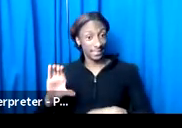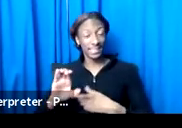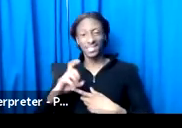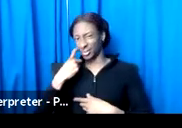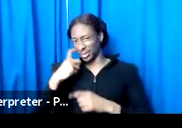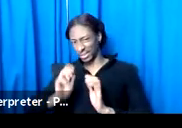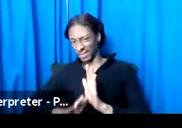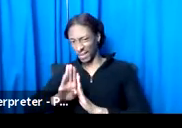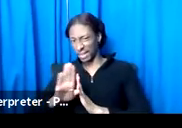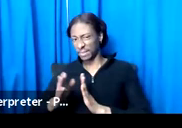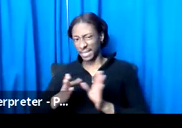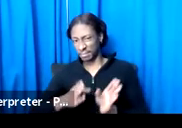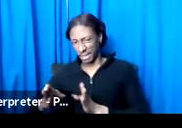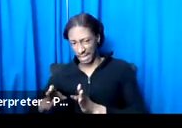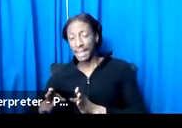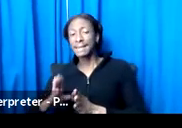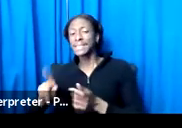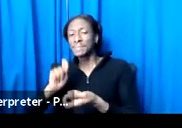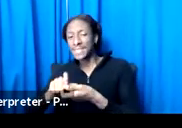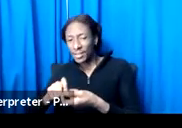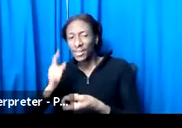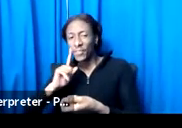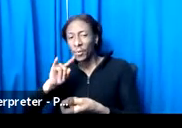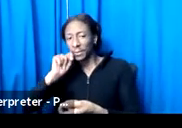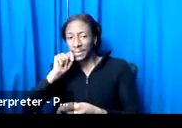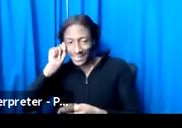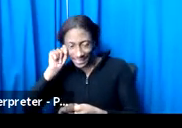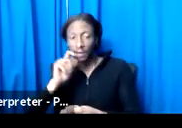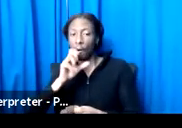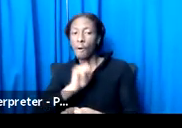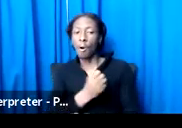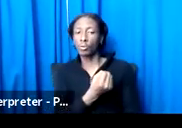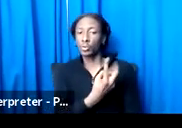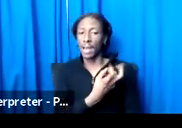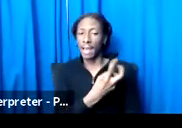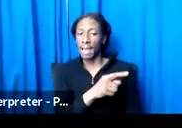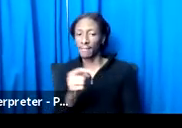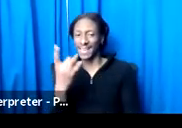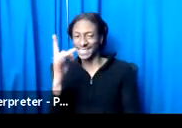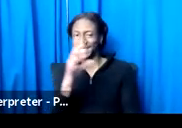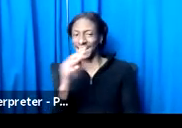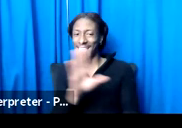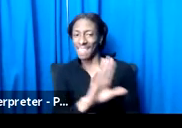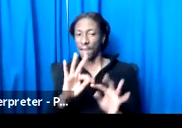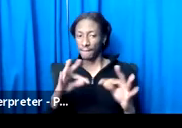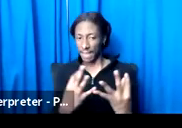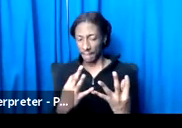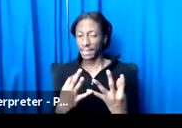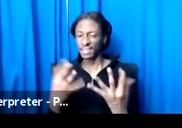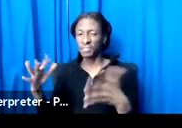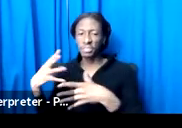this strategy specifically for adolescents between the ages of 12 and 18 and their families, as summarized on this